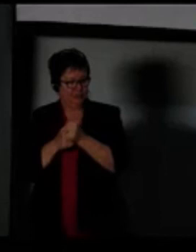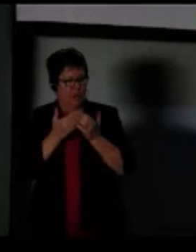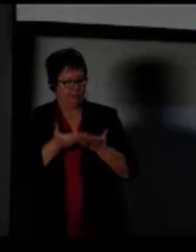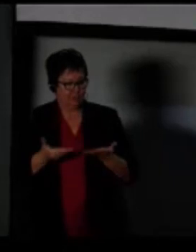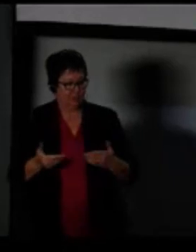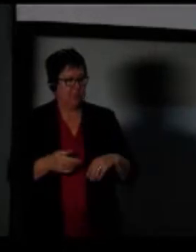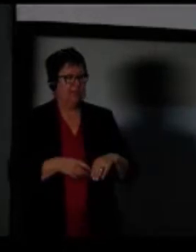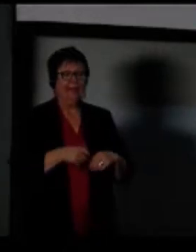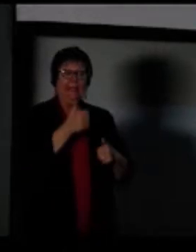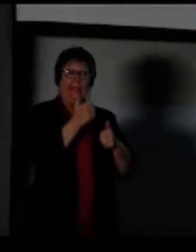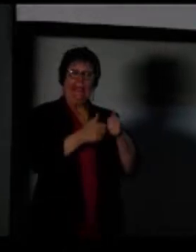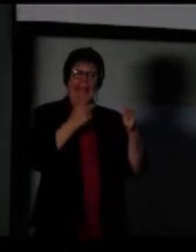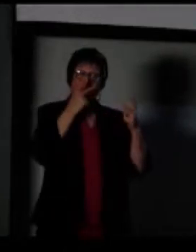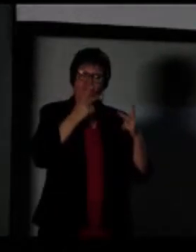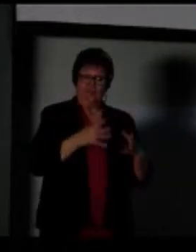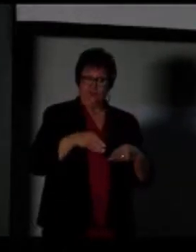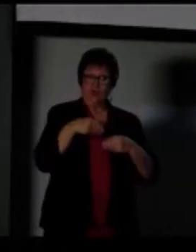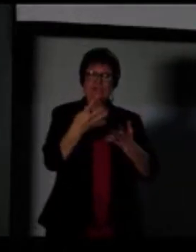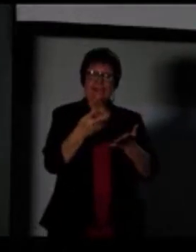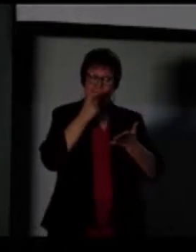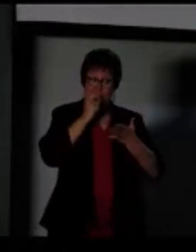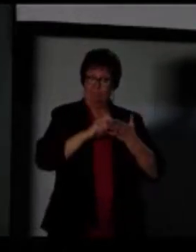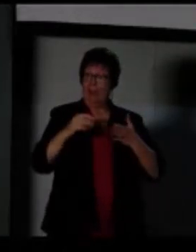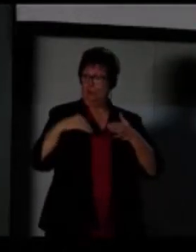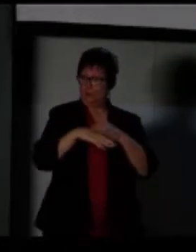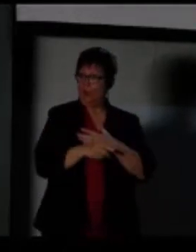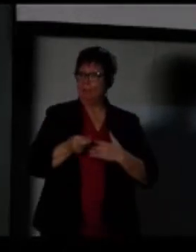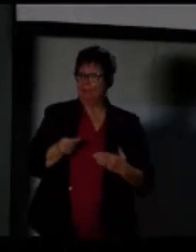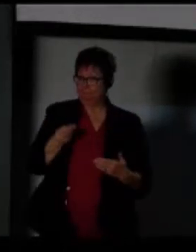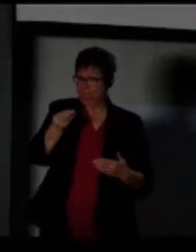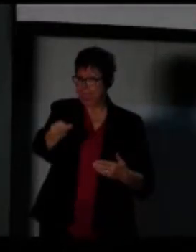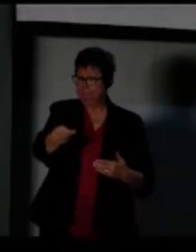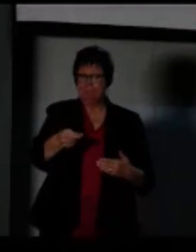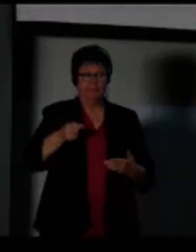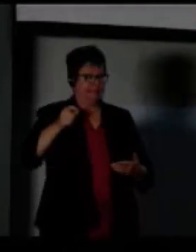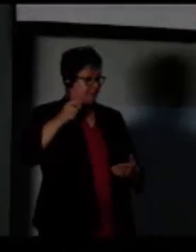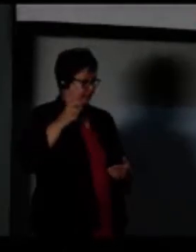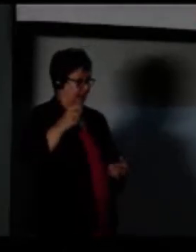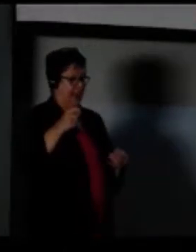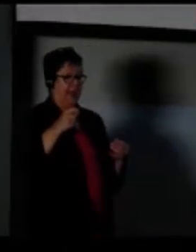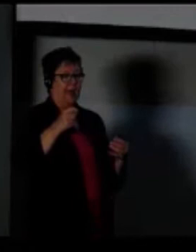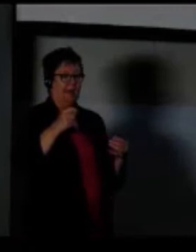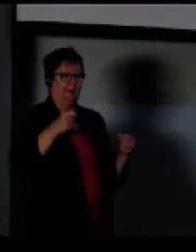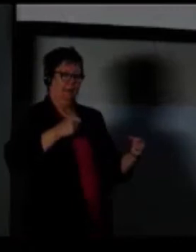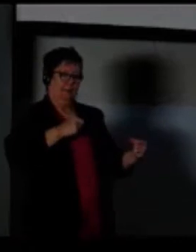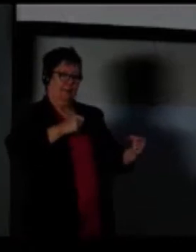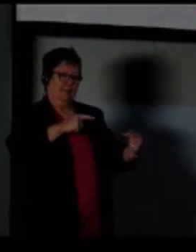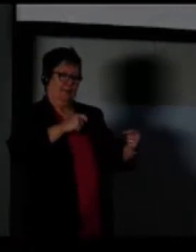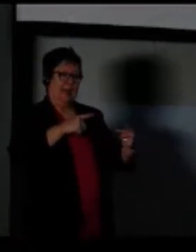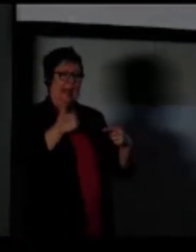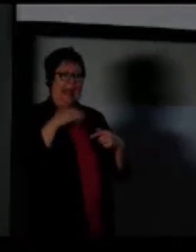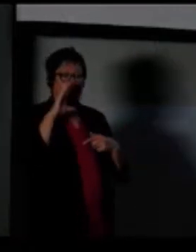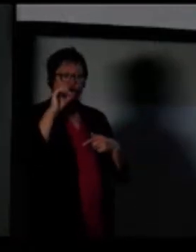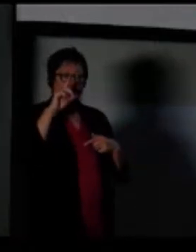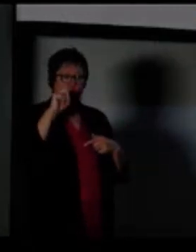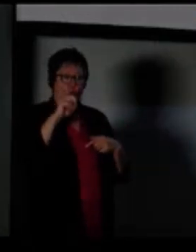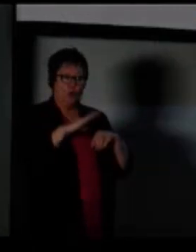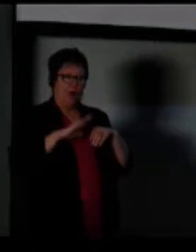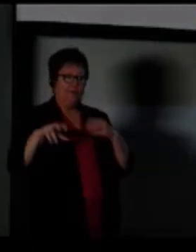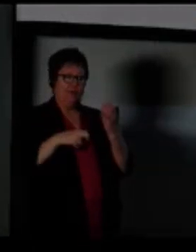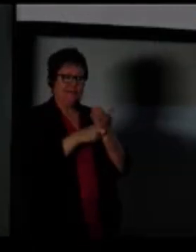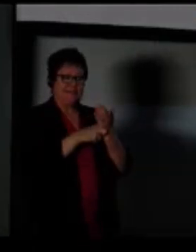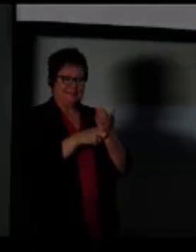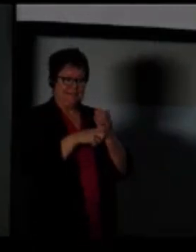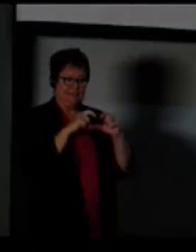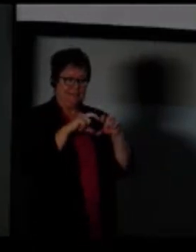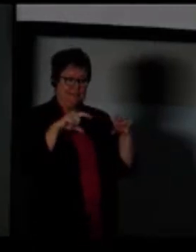So each visitor is given a pen when they come into the museum, and that pen is linked to a unique code that appears on this ticket stub. So I think